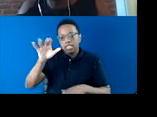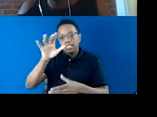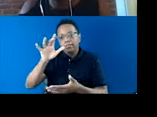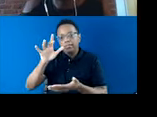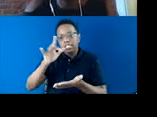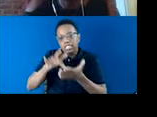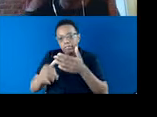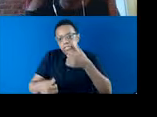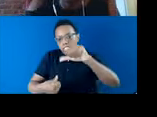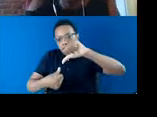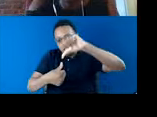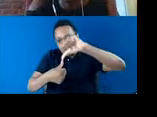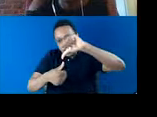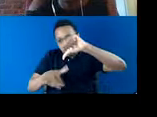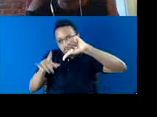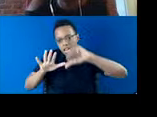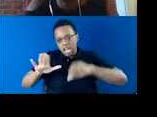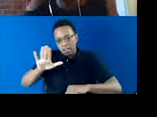portion.